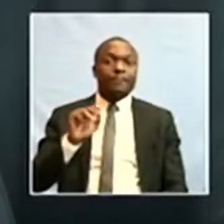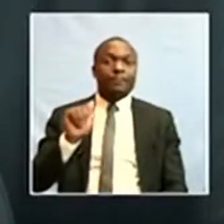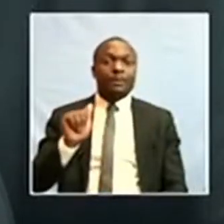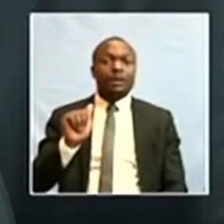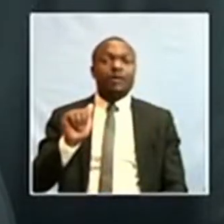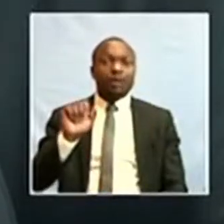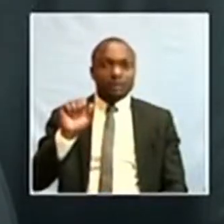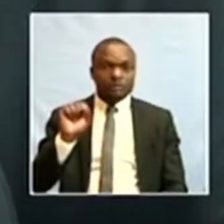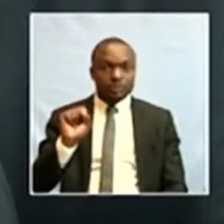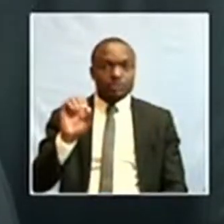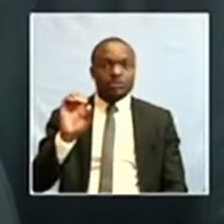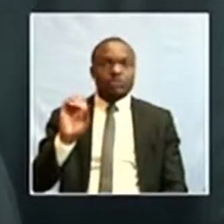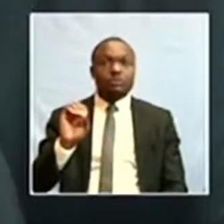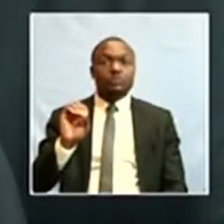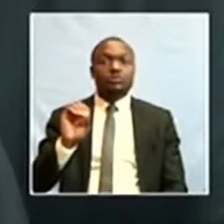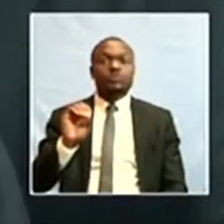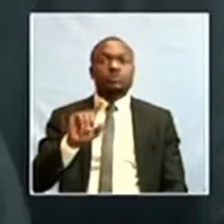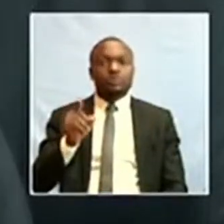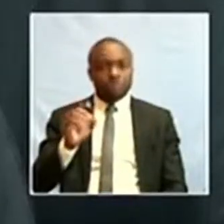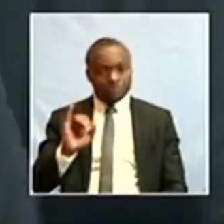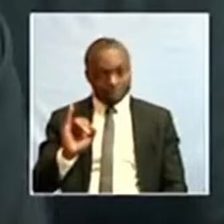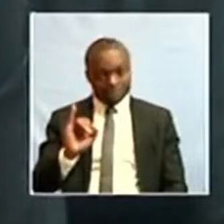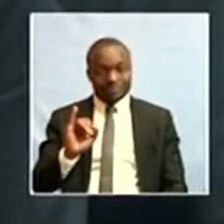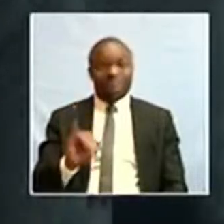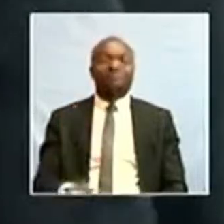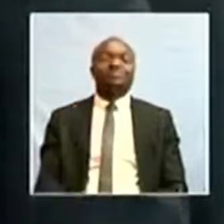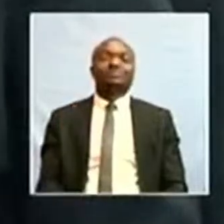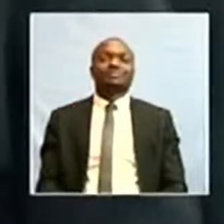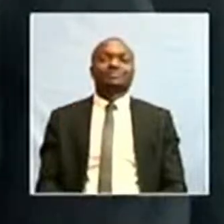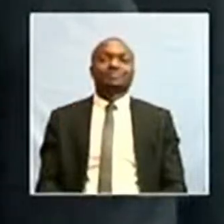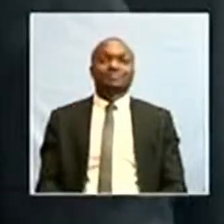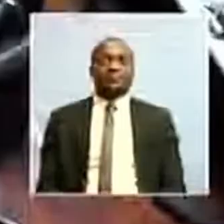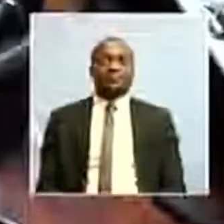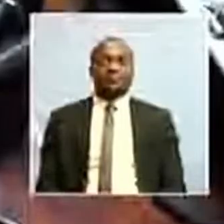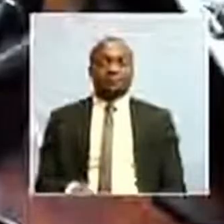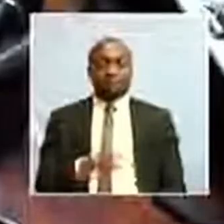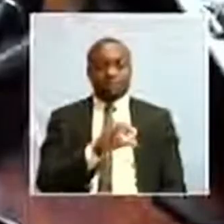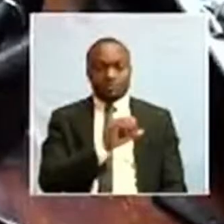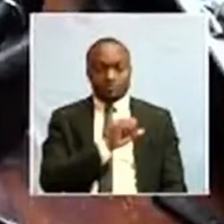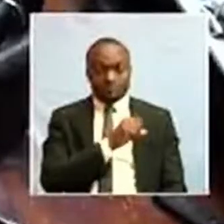of the Controller of Internal Audit. Thank you. Parliamentarian staff.